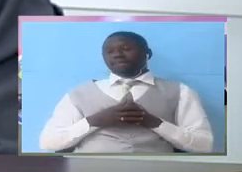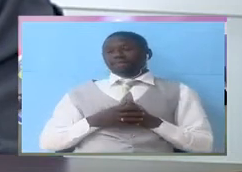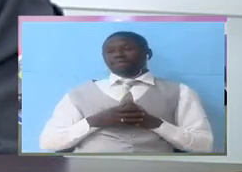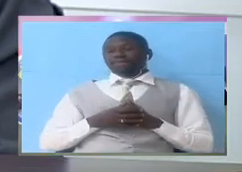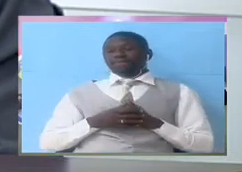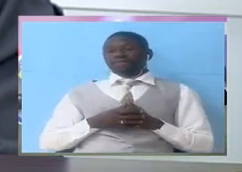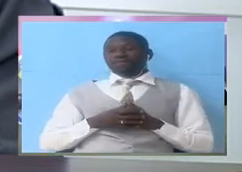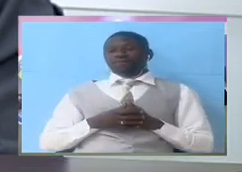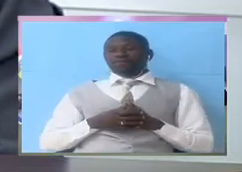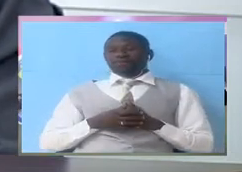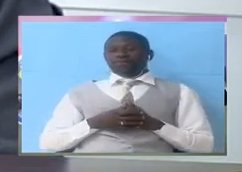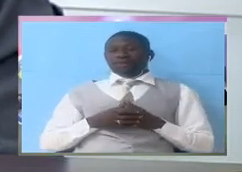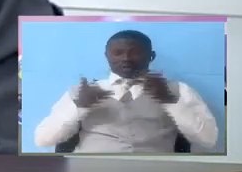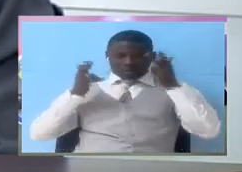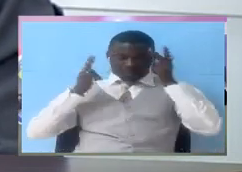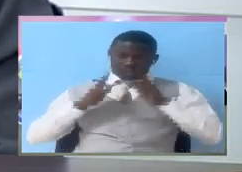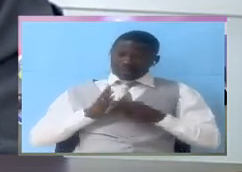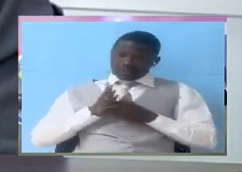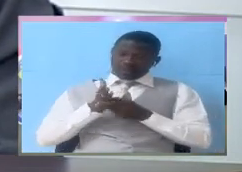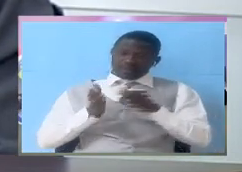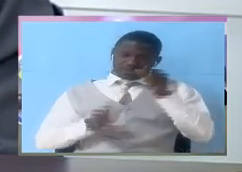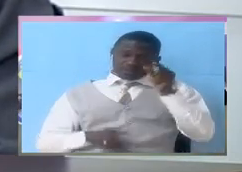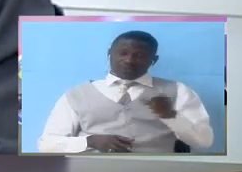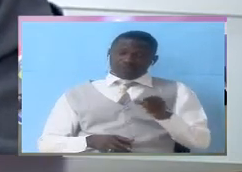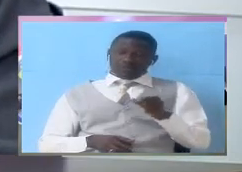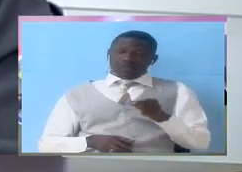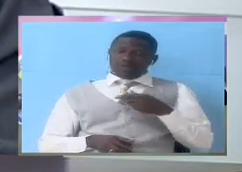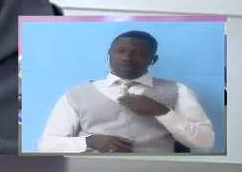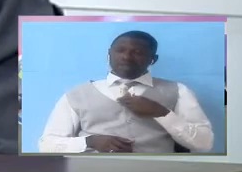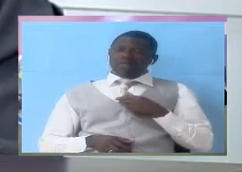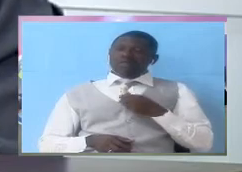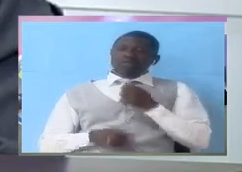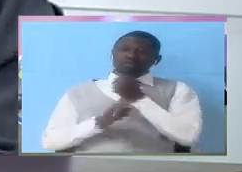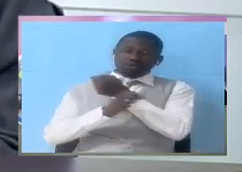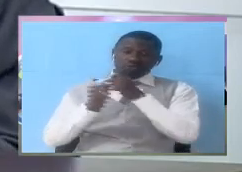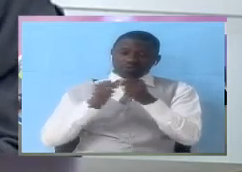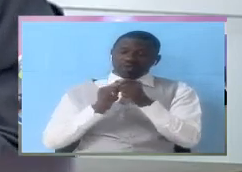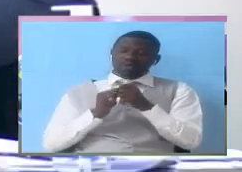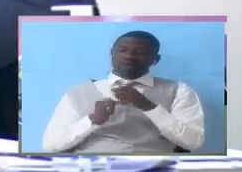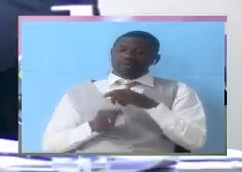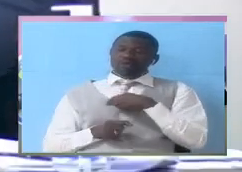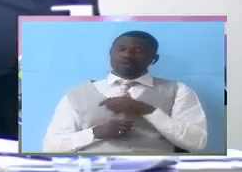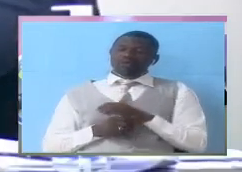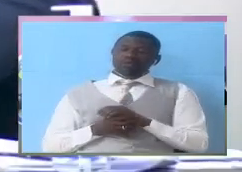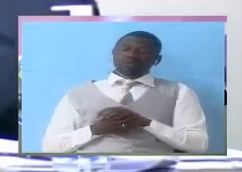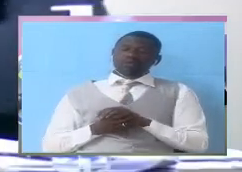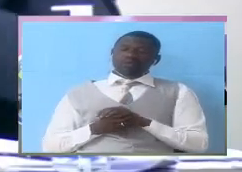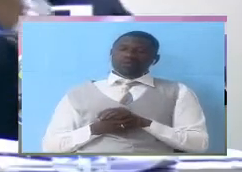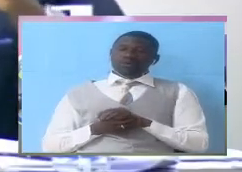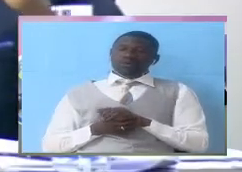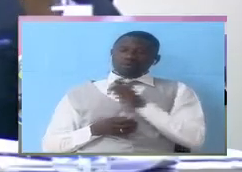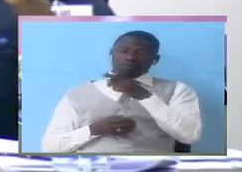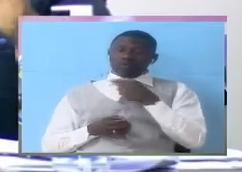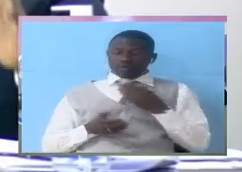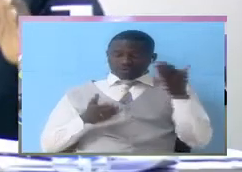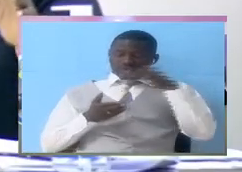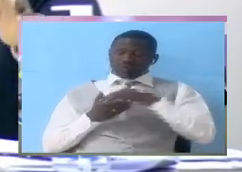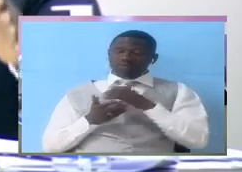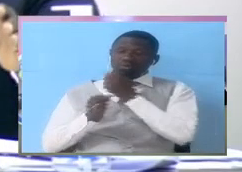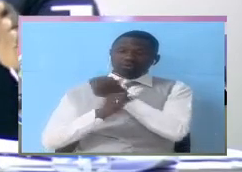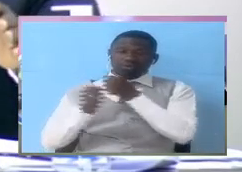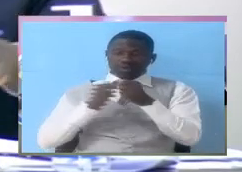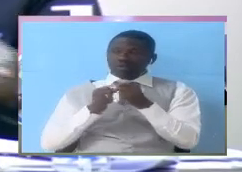Lead counsel. Circumstances under which we worked. But we will come to circumstances later. Let's first